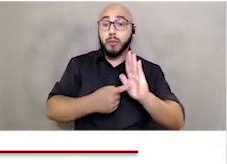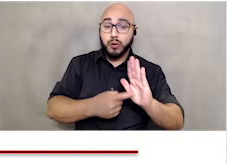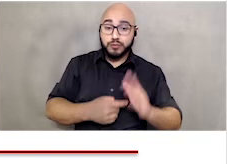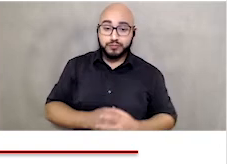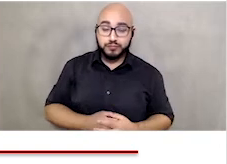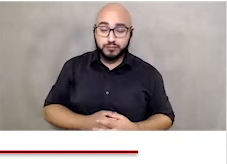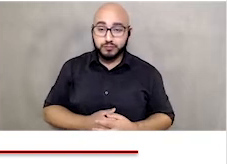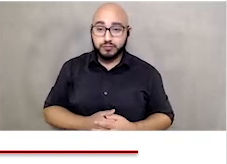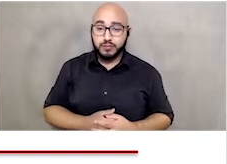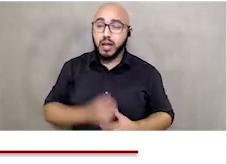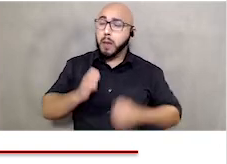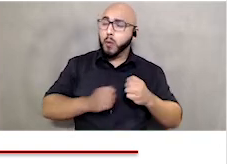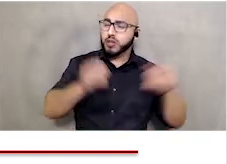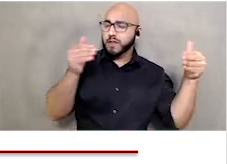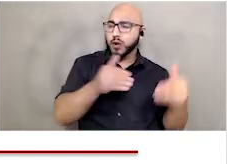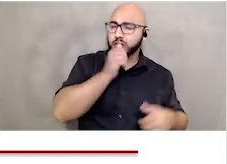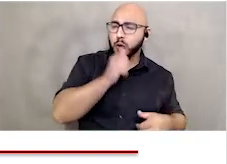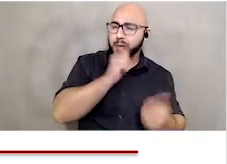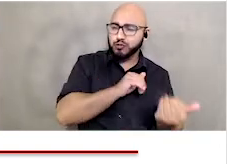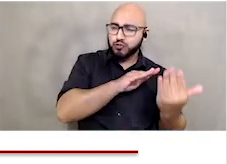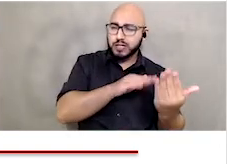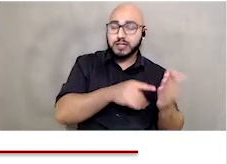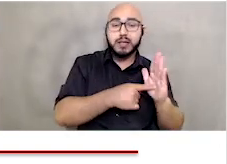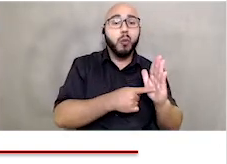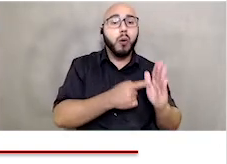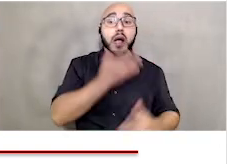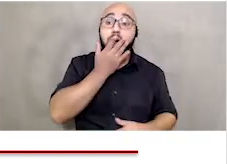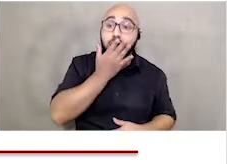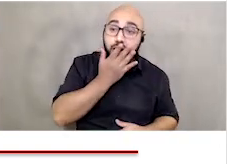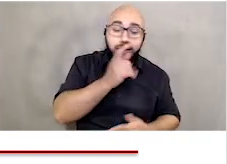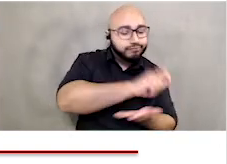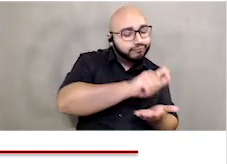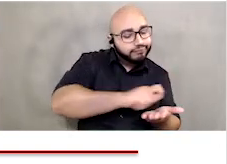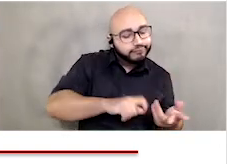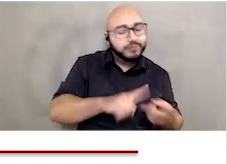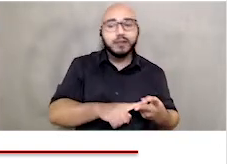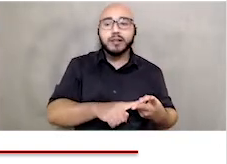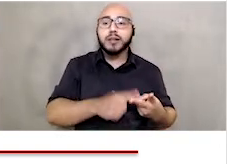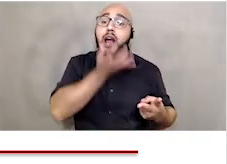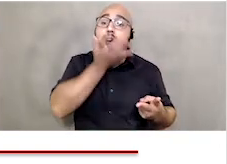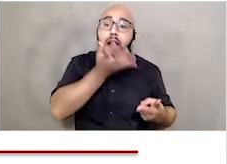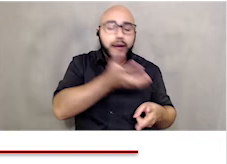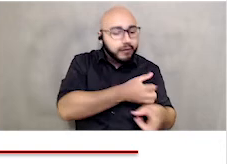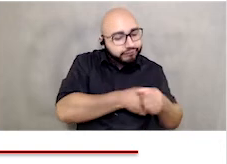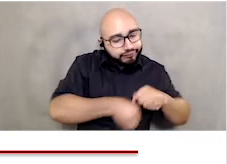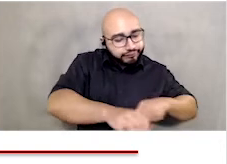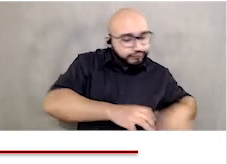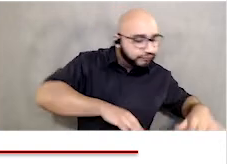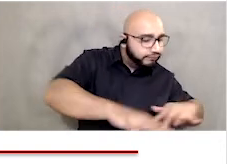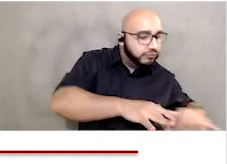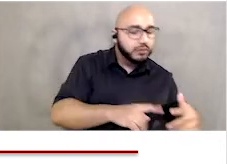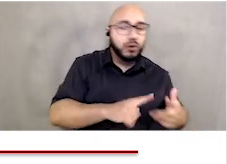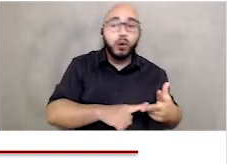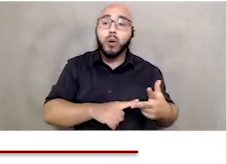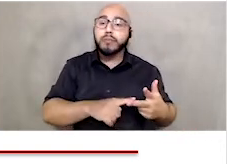of emotion-focused coping strategies are coloring, gardening, looking at pictures that bring you joy or remind you of